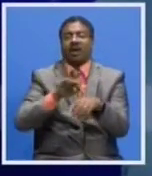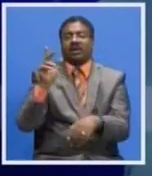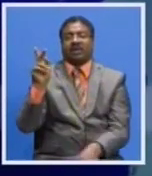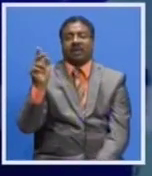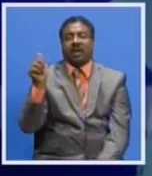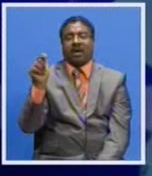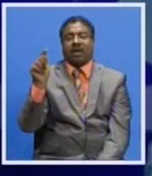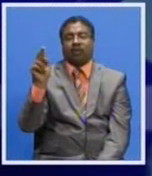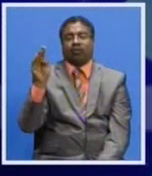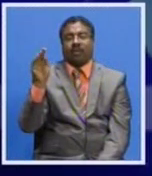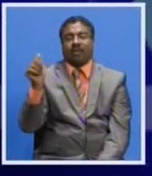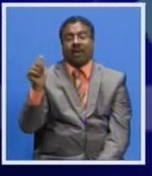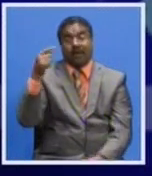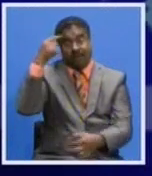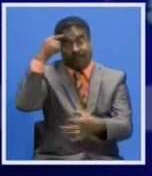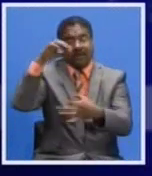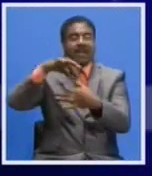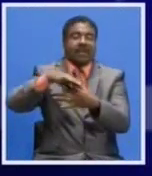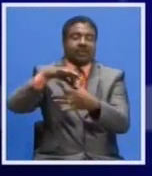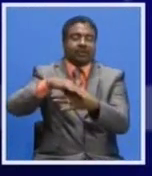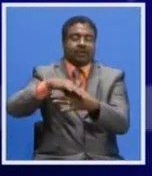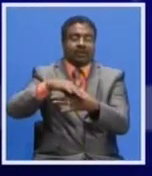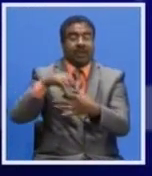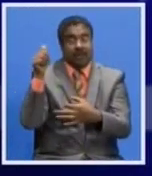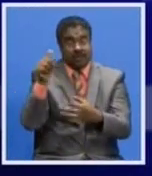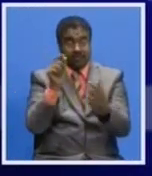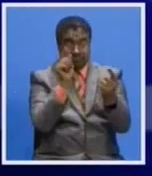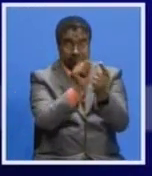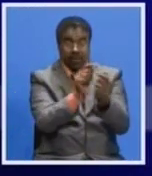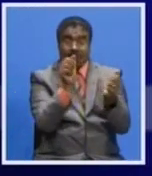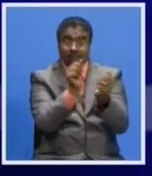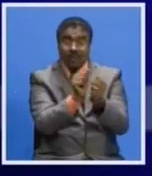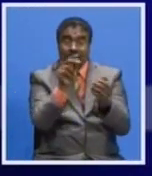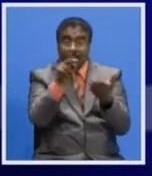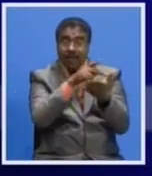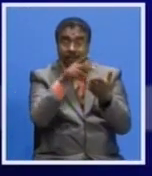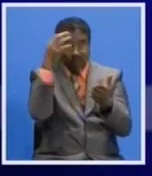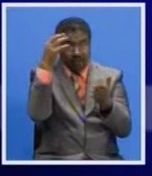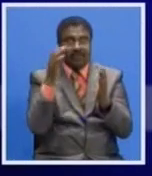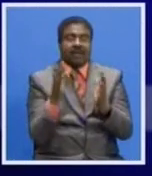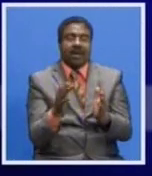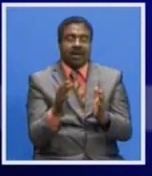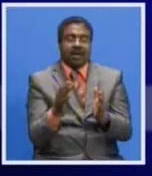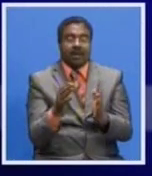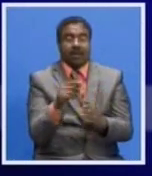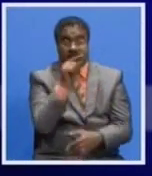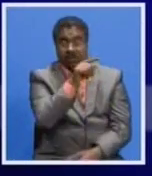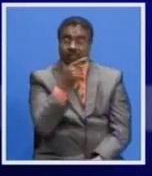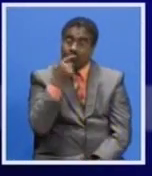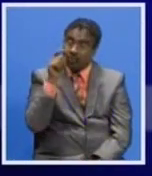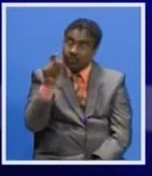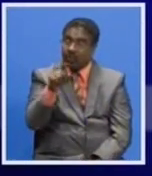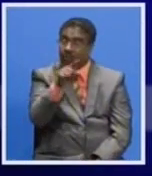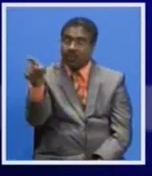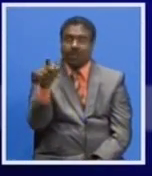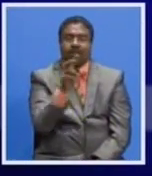by-election. Speaking shortly after meeting political party leaders in Katuba, Mr. Kapeso said the officers deployed have been instructed to work with